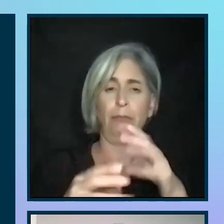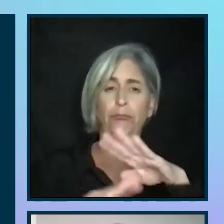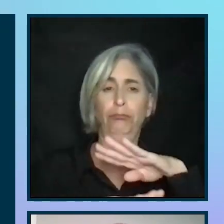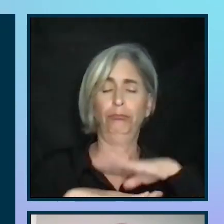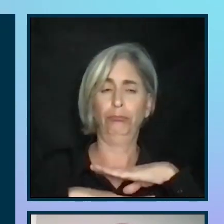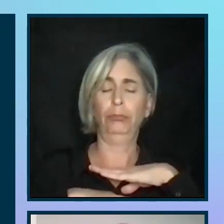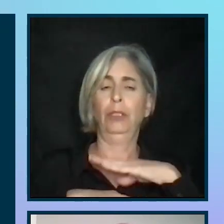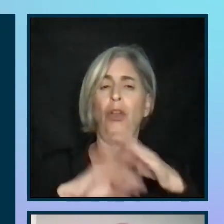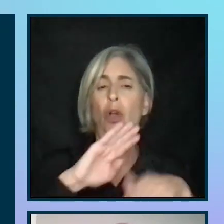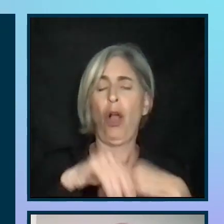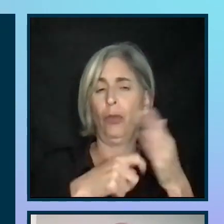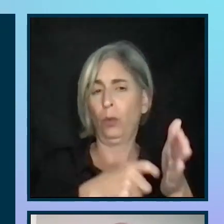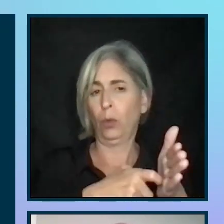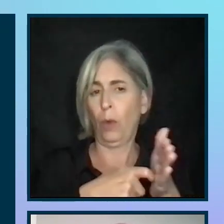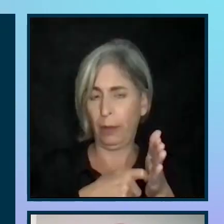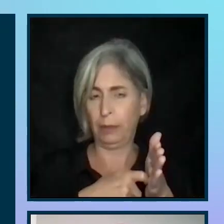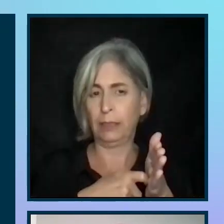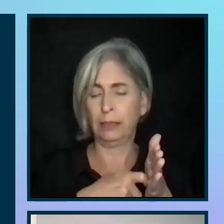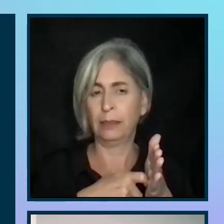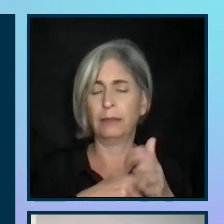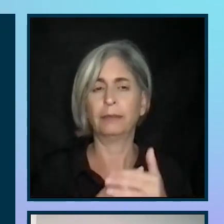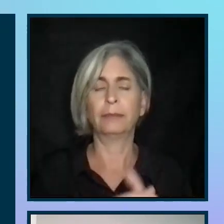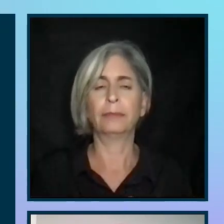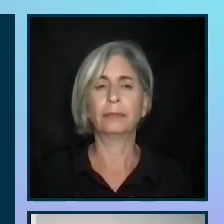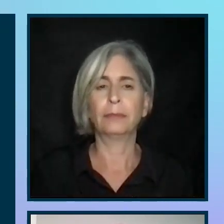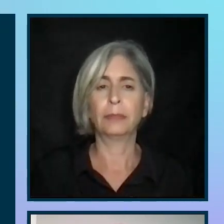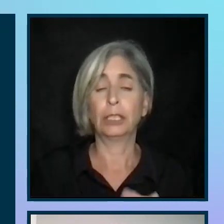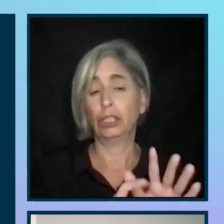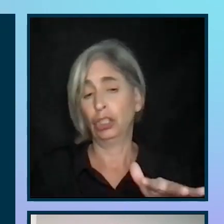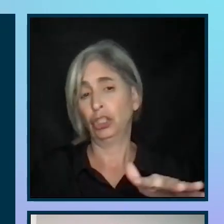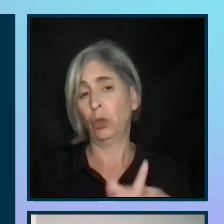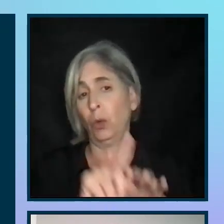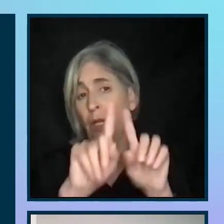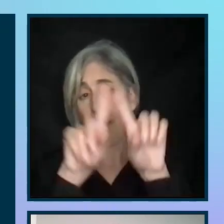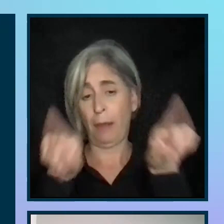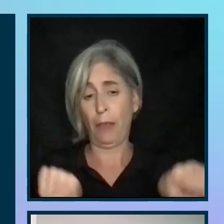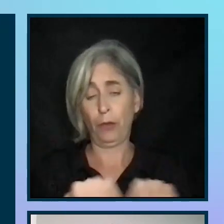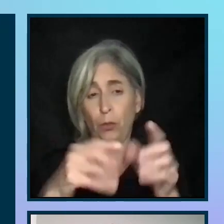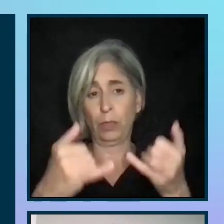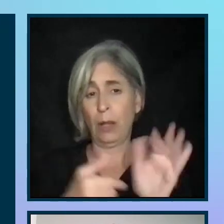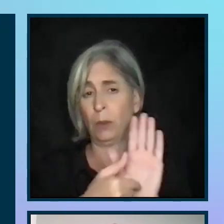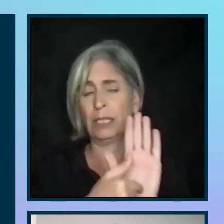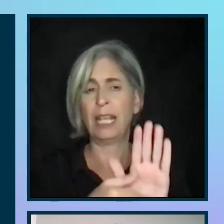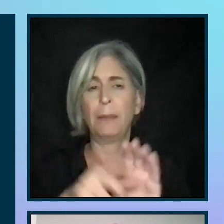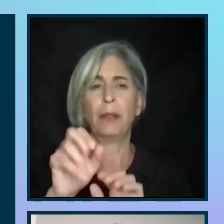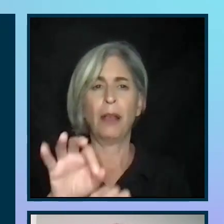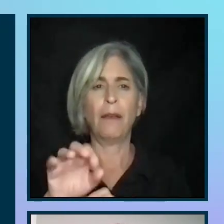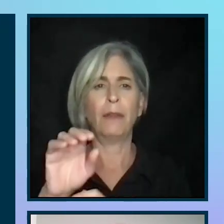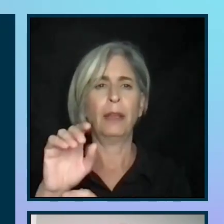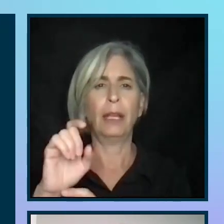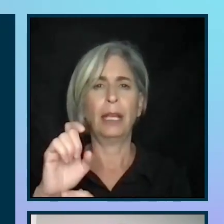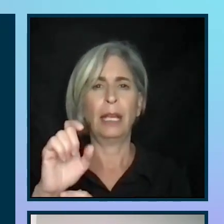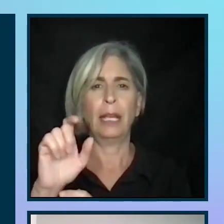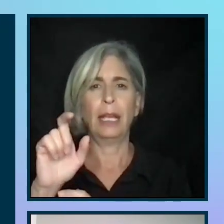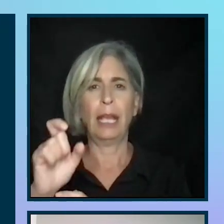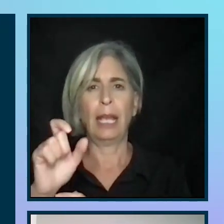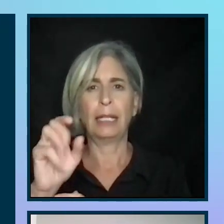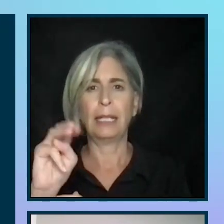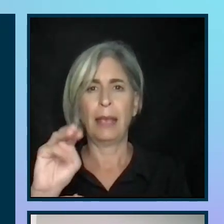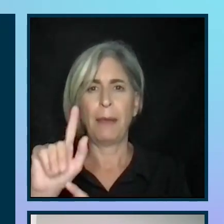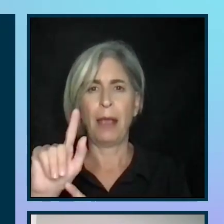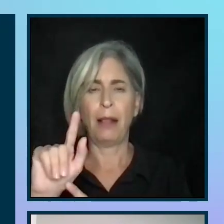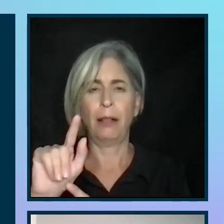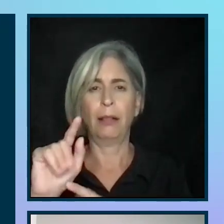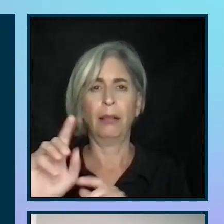PDF UA, that specification. And what's shown up on the screen is an example of the XML export. It's a very good